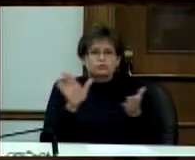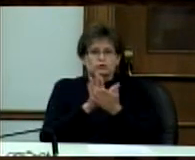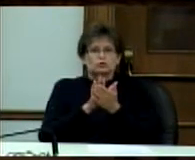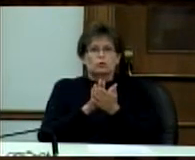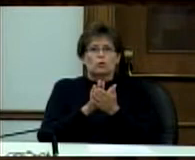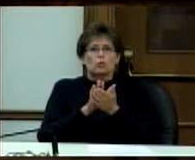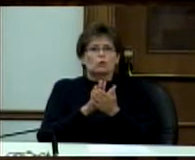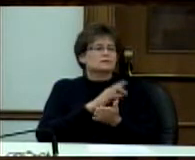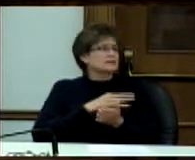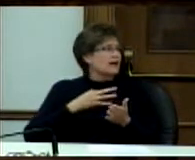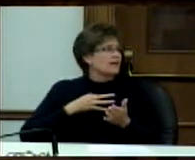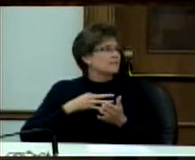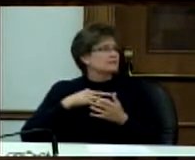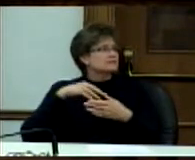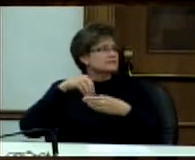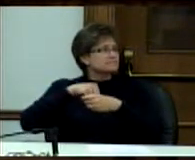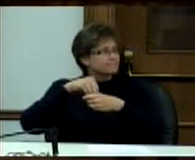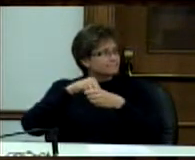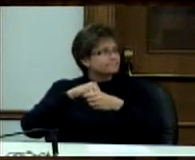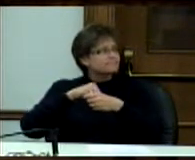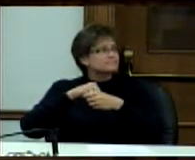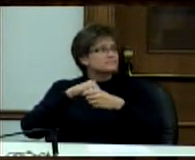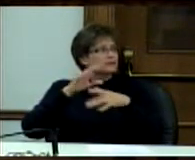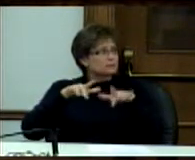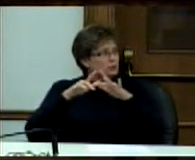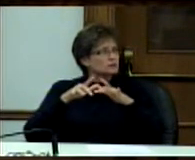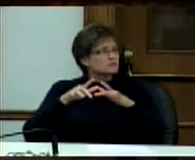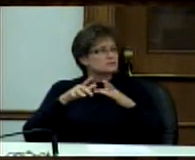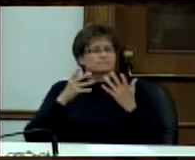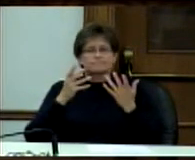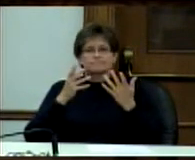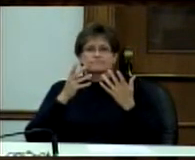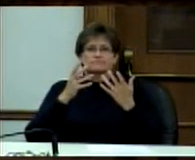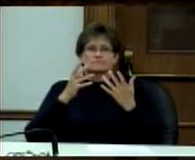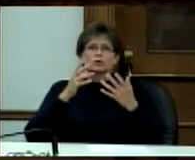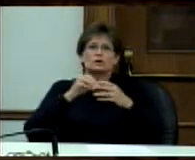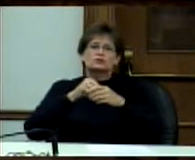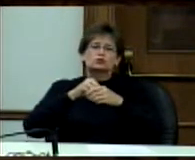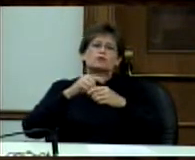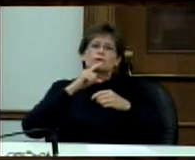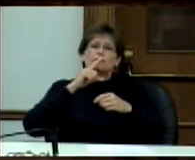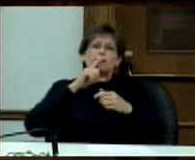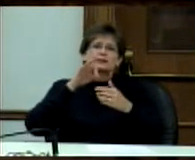a infrastructure technician, for my own terminology.